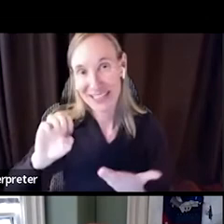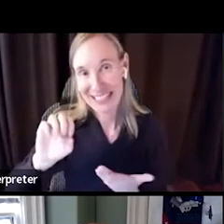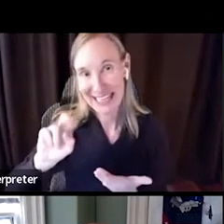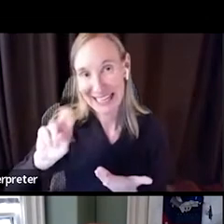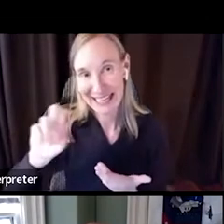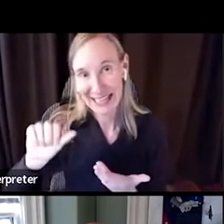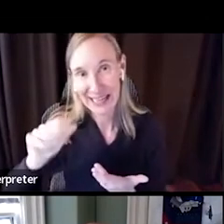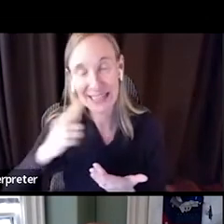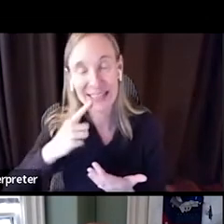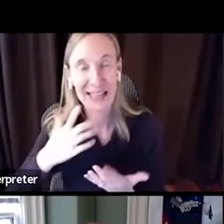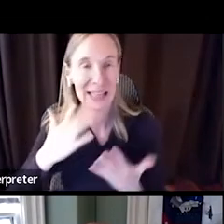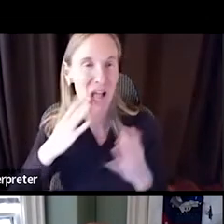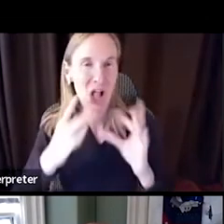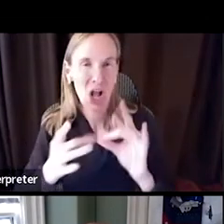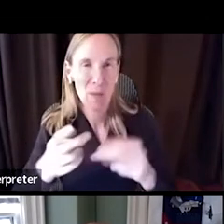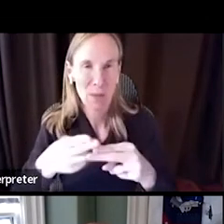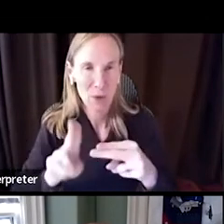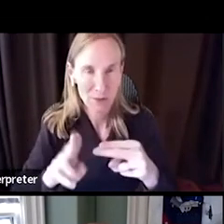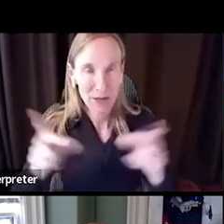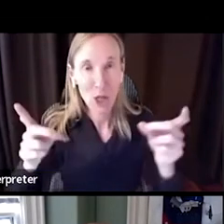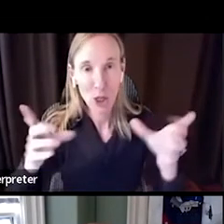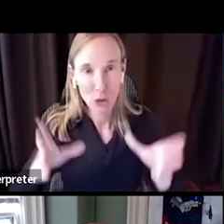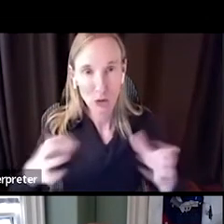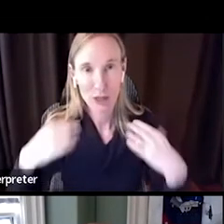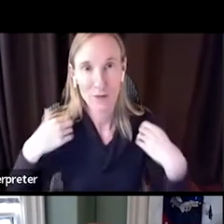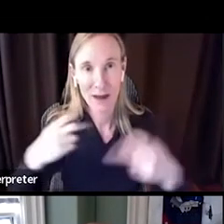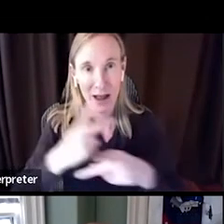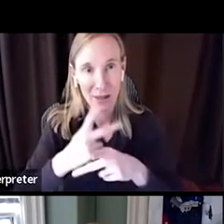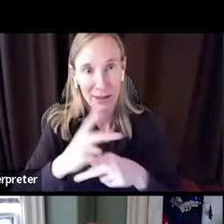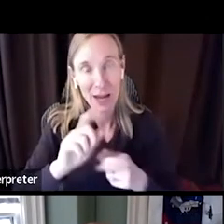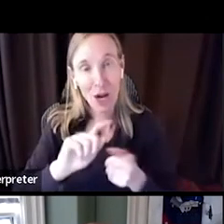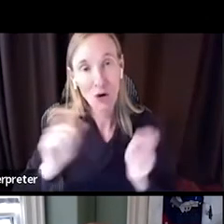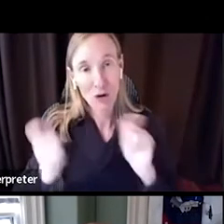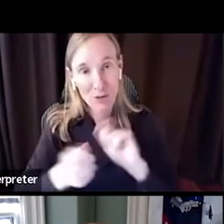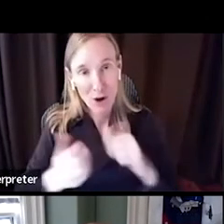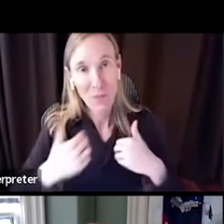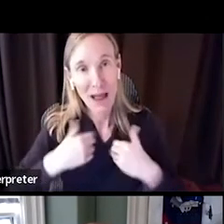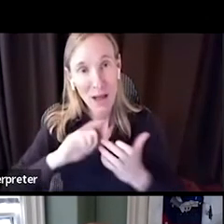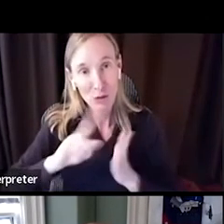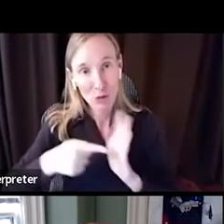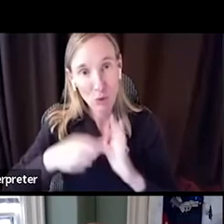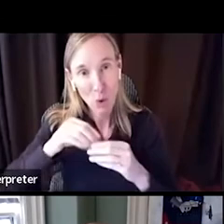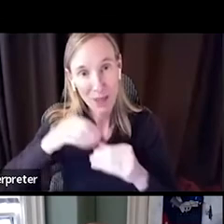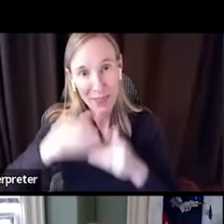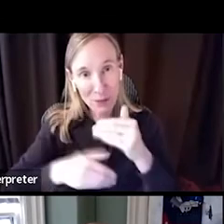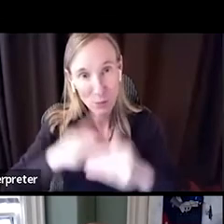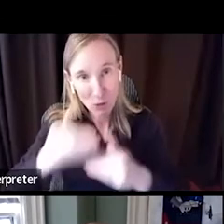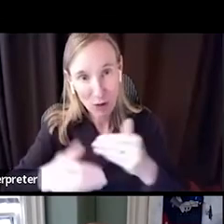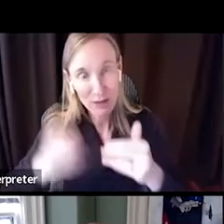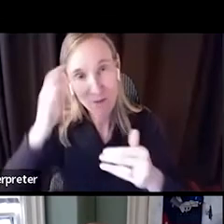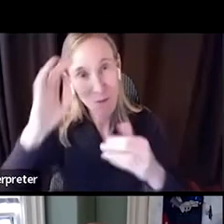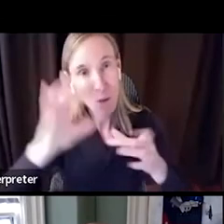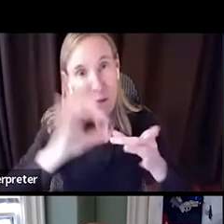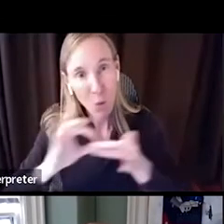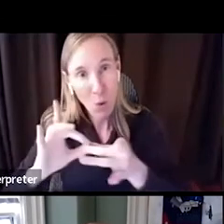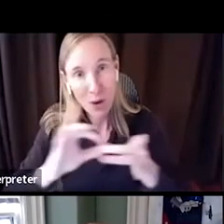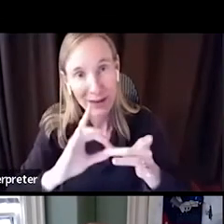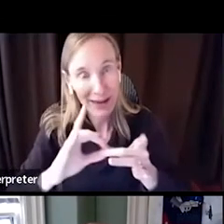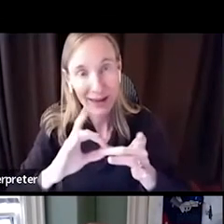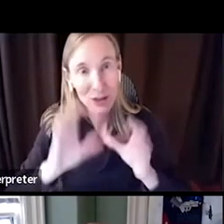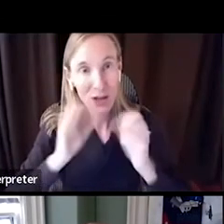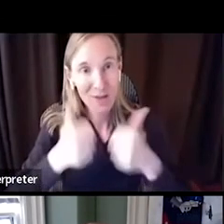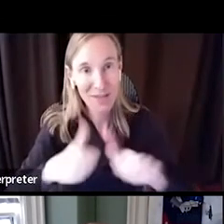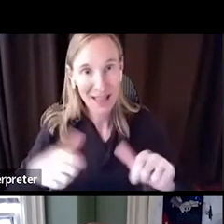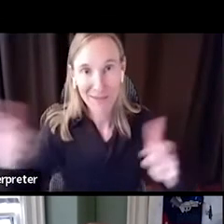that the Director of Healthcare Reform does have a role in this process in the coordination of the effort across